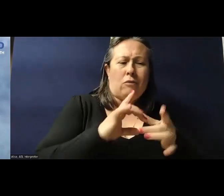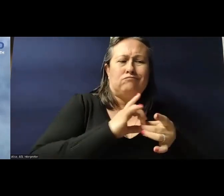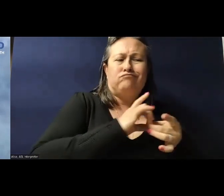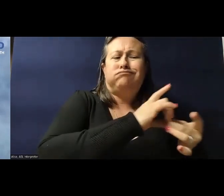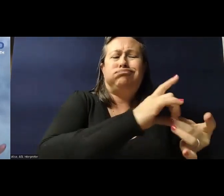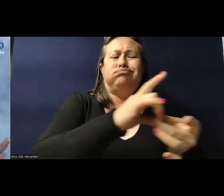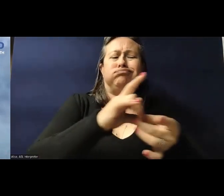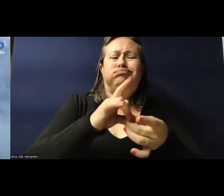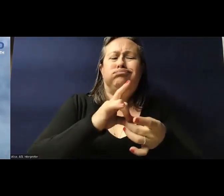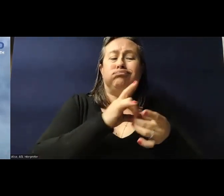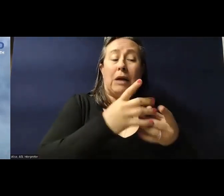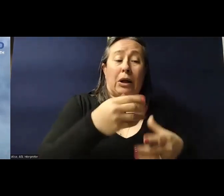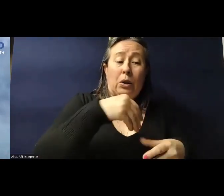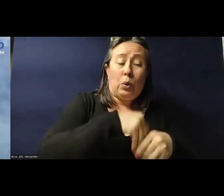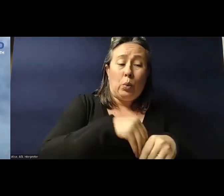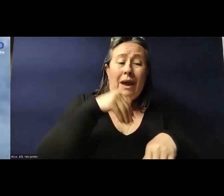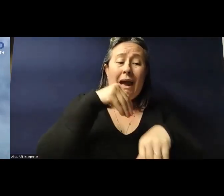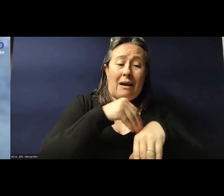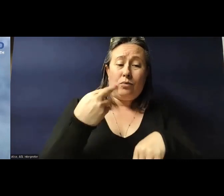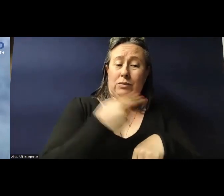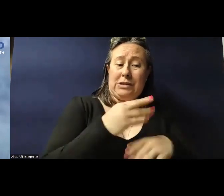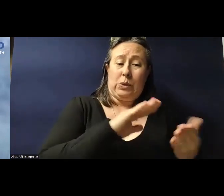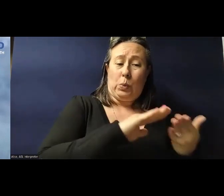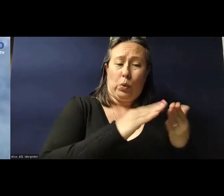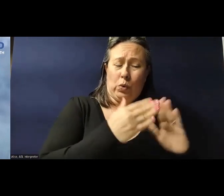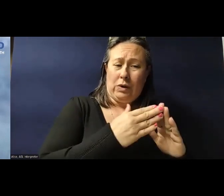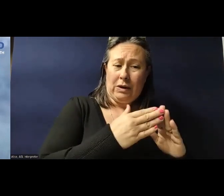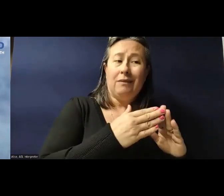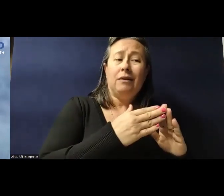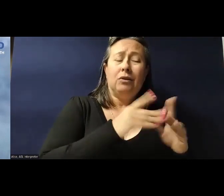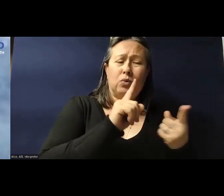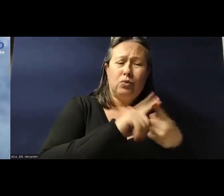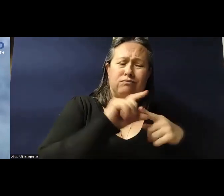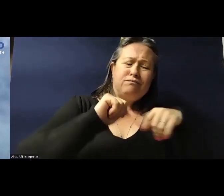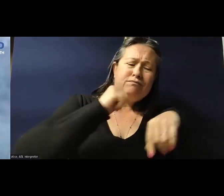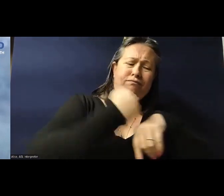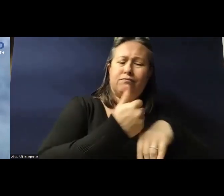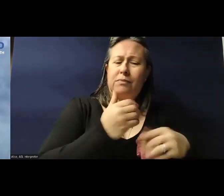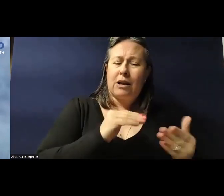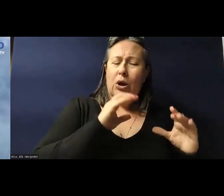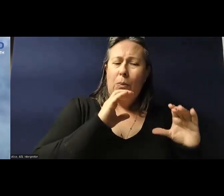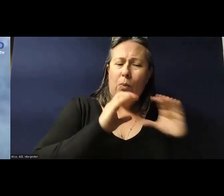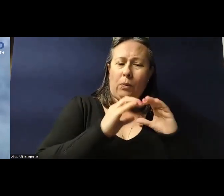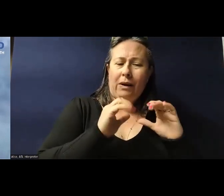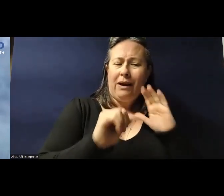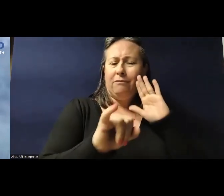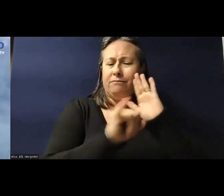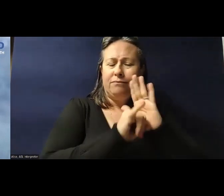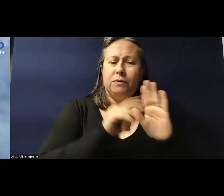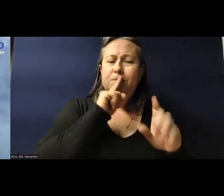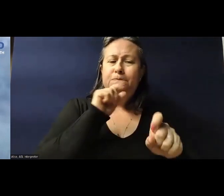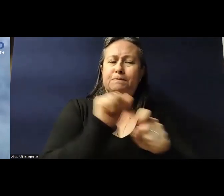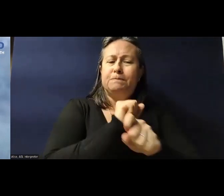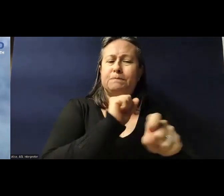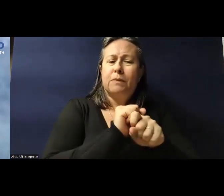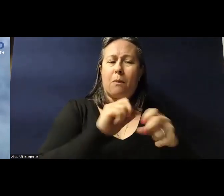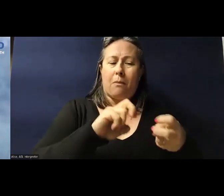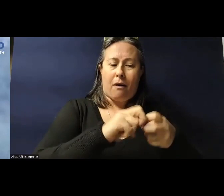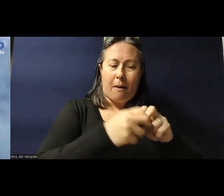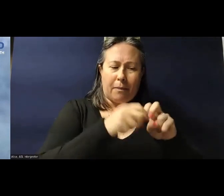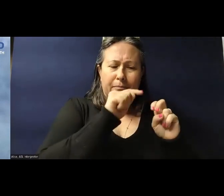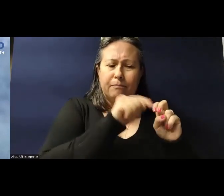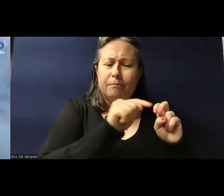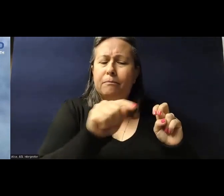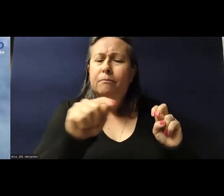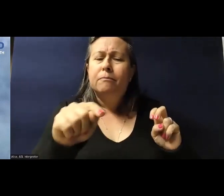communities, which includes all of us, to establish the communication needed to identify the real problems, the real